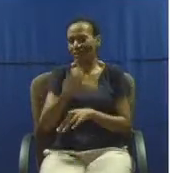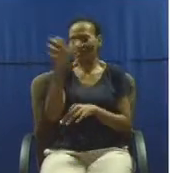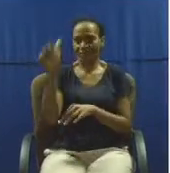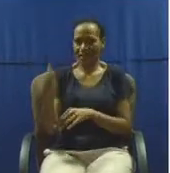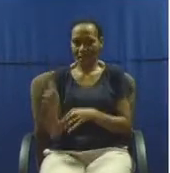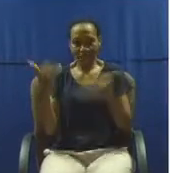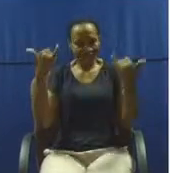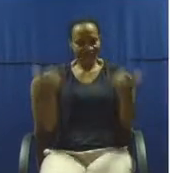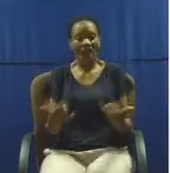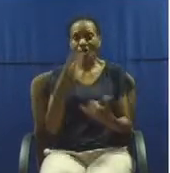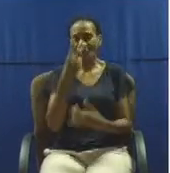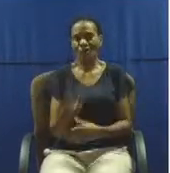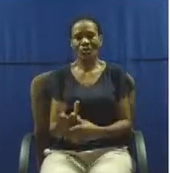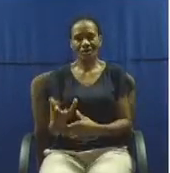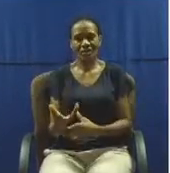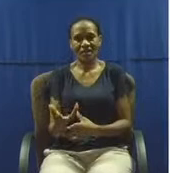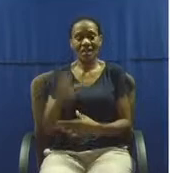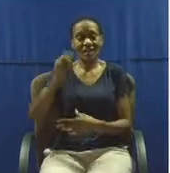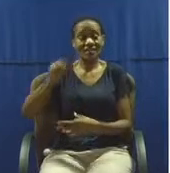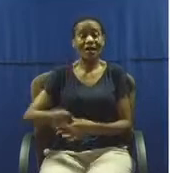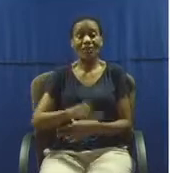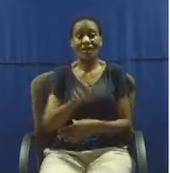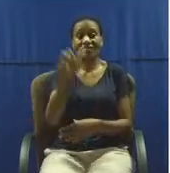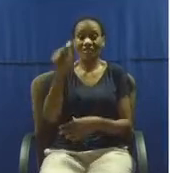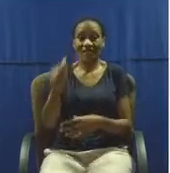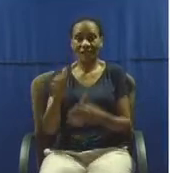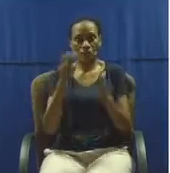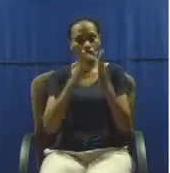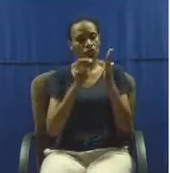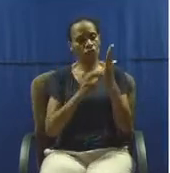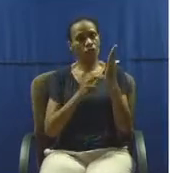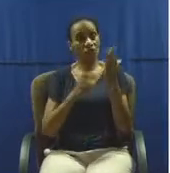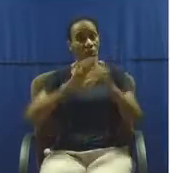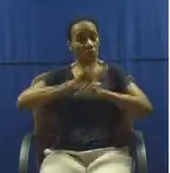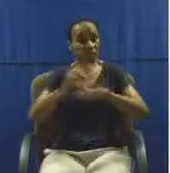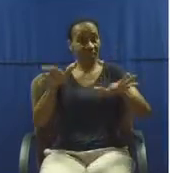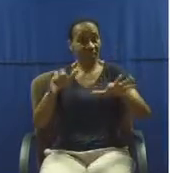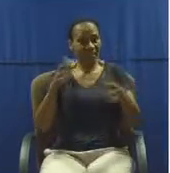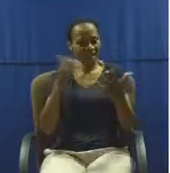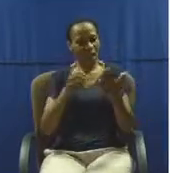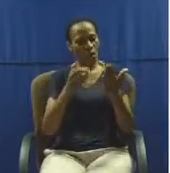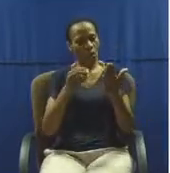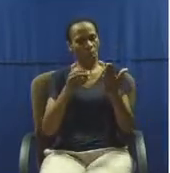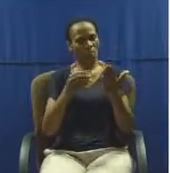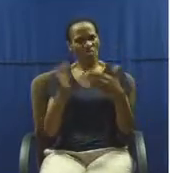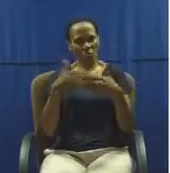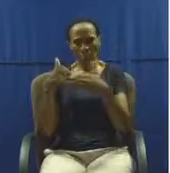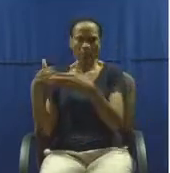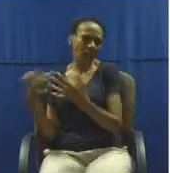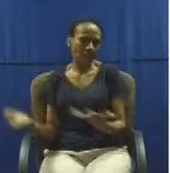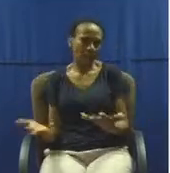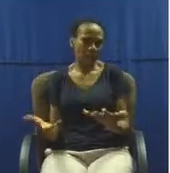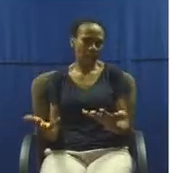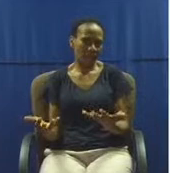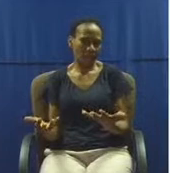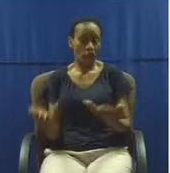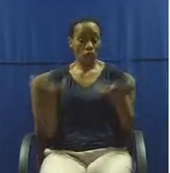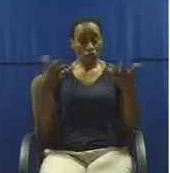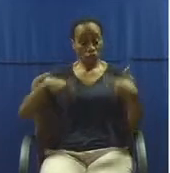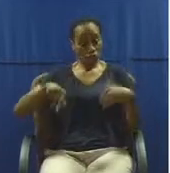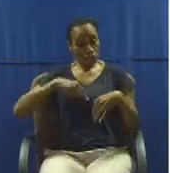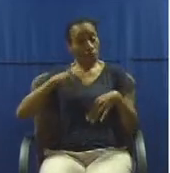but the most essential restrictions. Our task now is to ensure that we